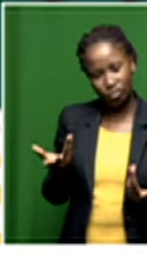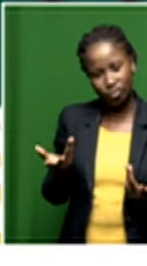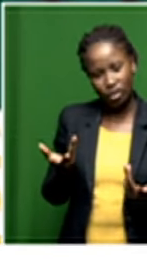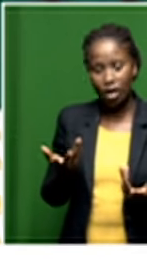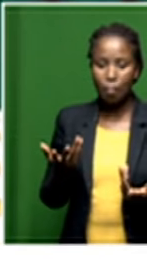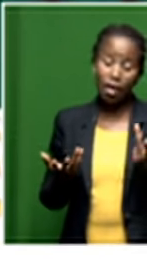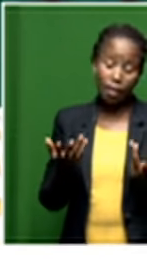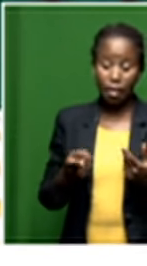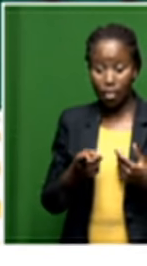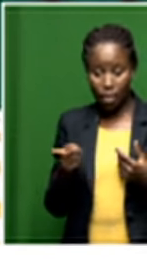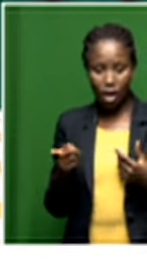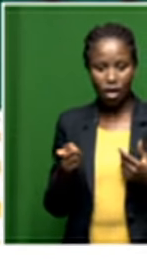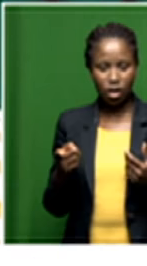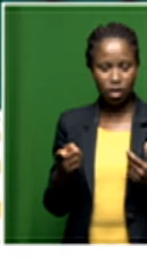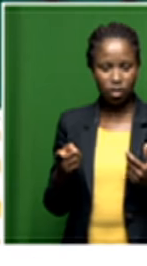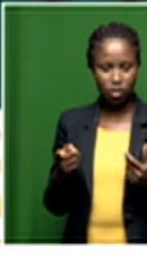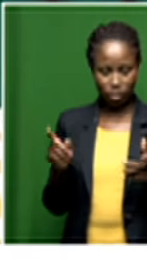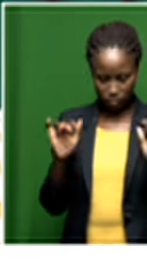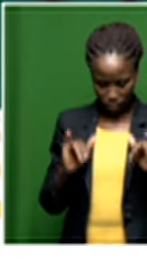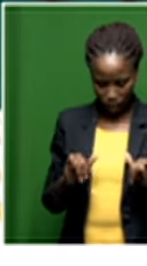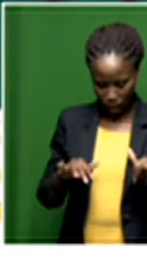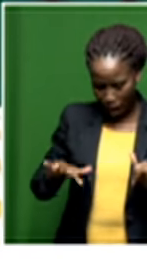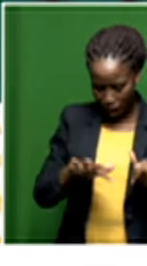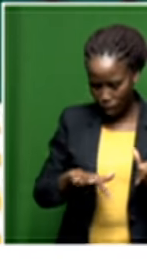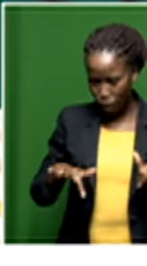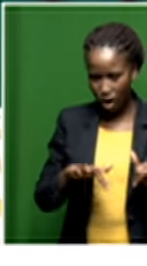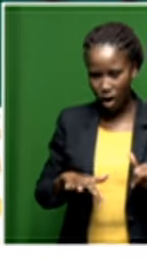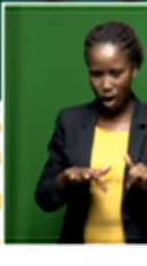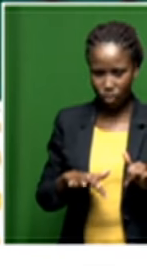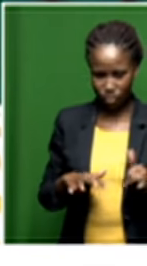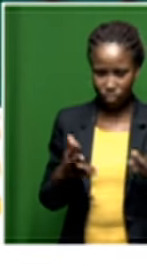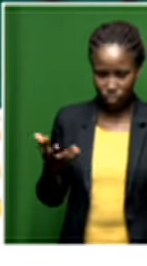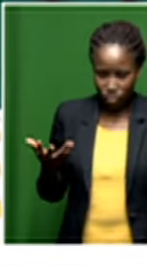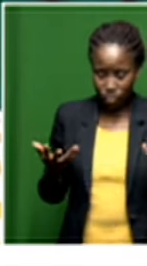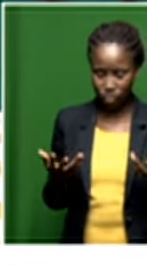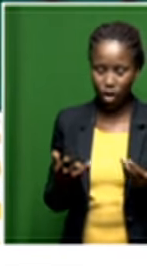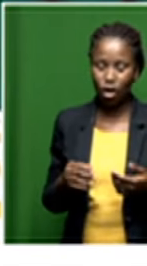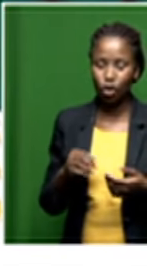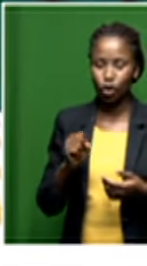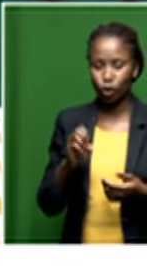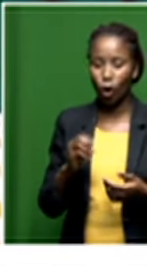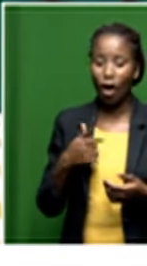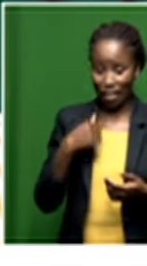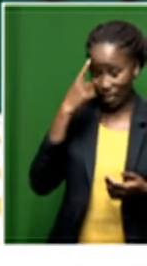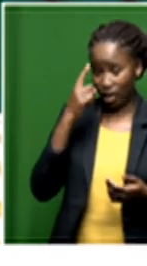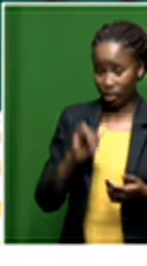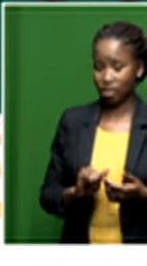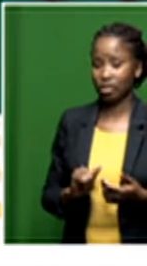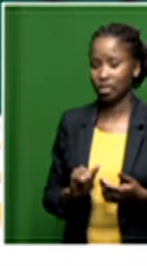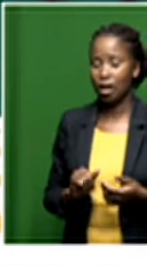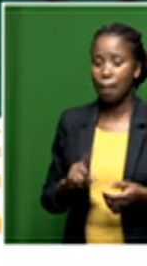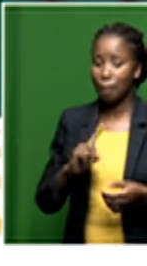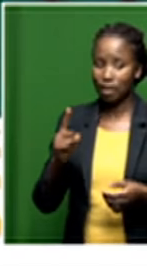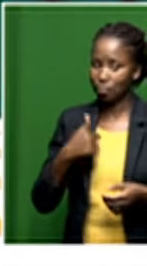stay around a neighborhood. So that would be my take. But as I say, I've